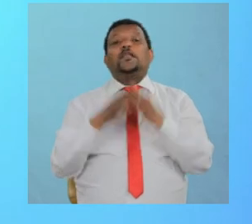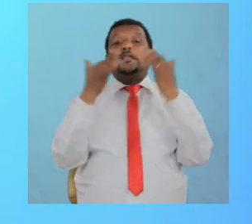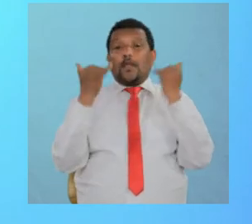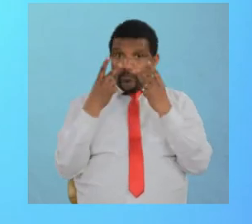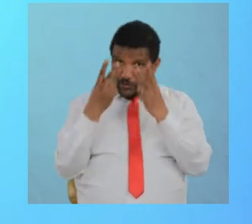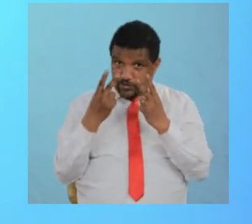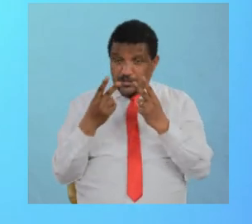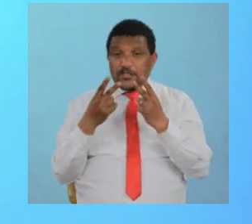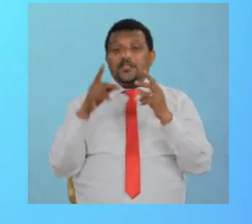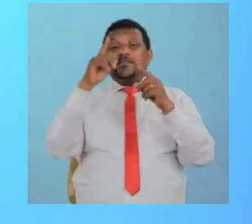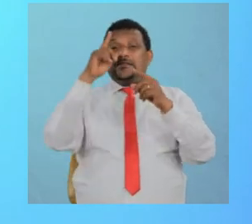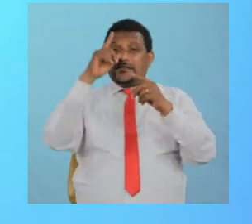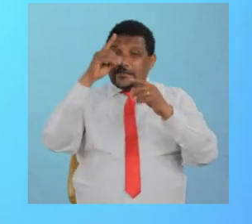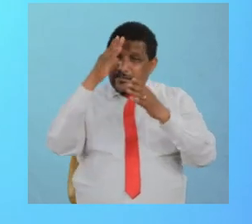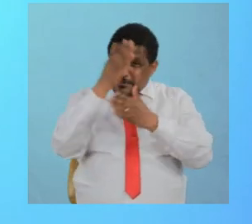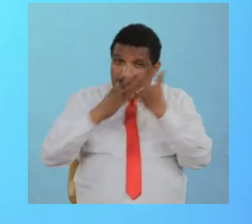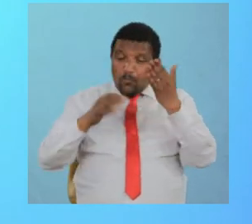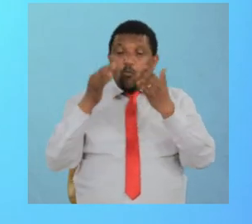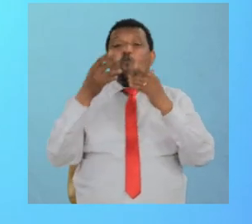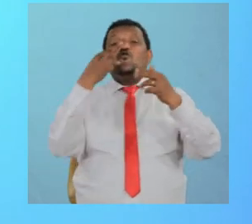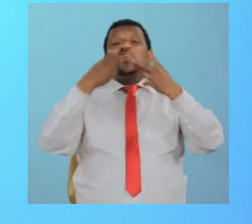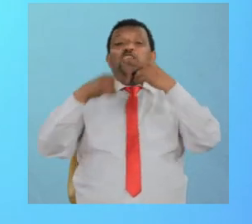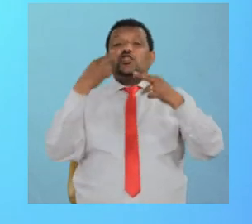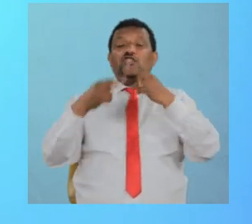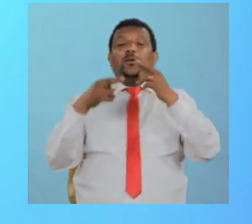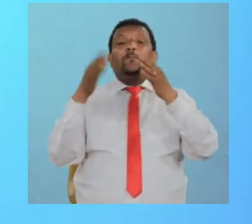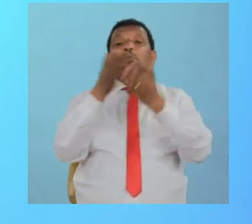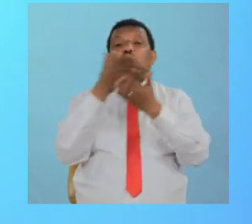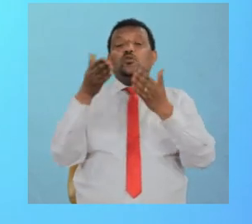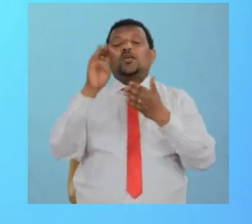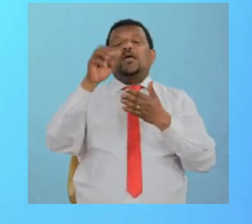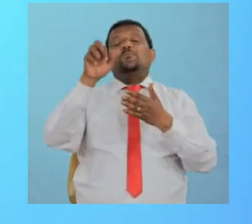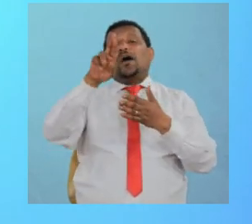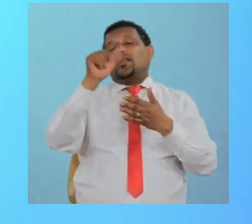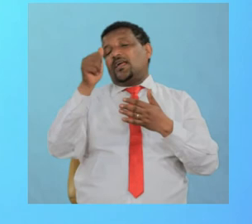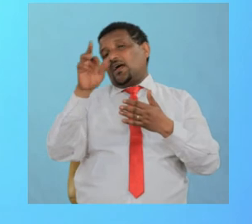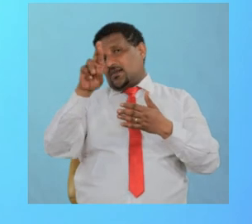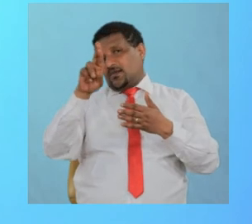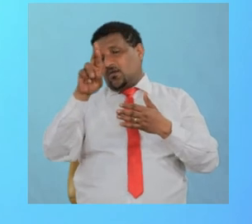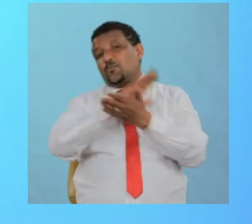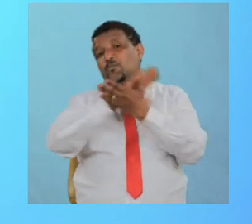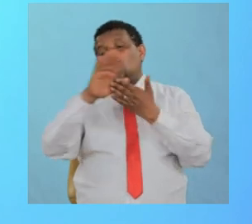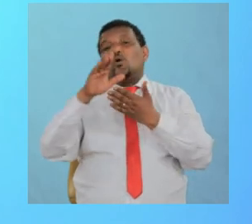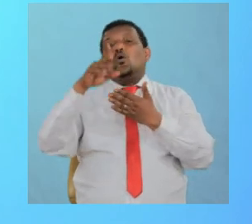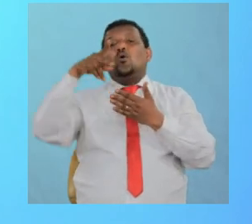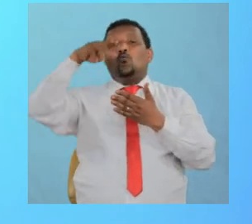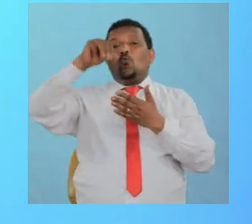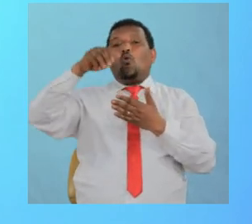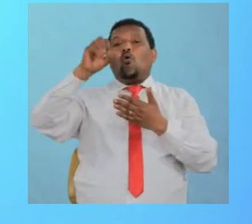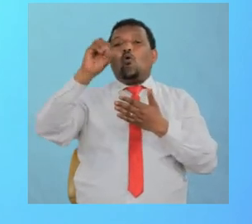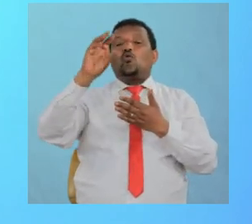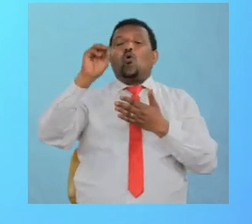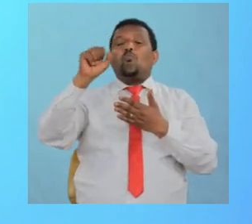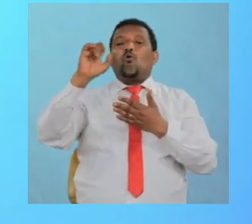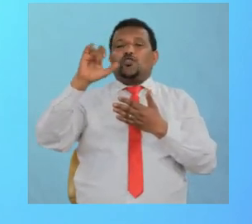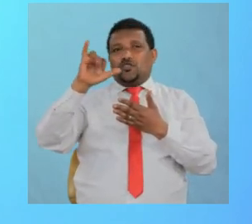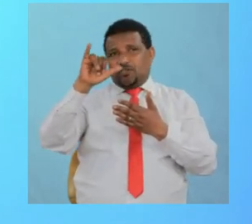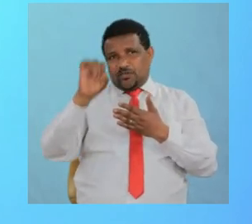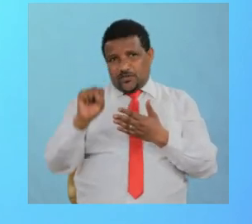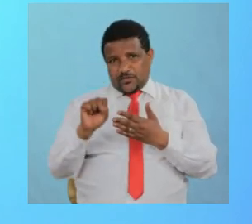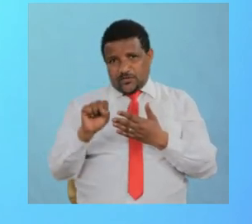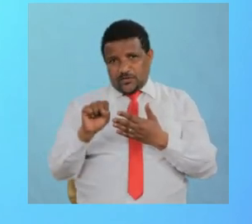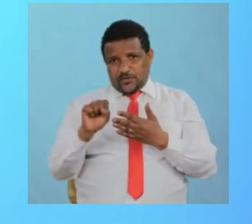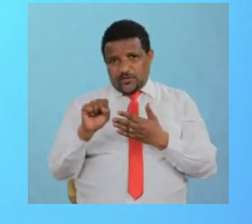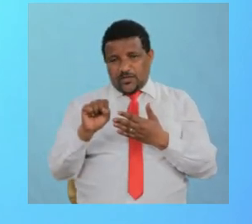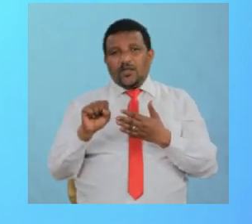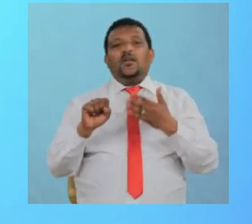Now let's see some of the relationships between the MR and AR of pure monopolist. The average level of pure monopolist is